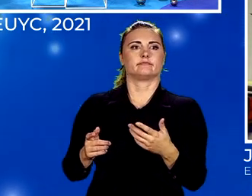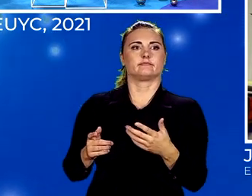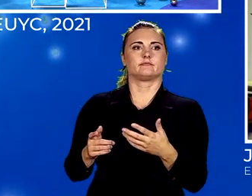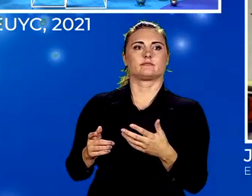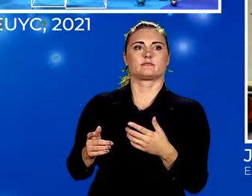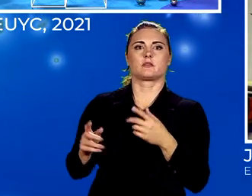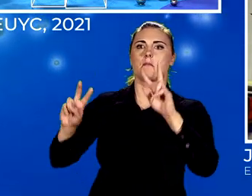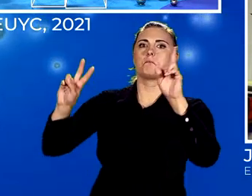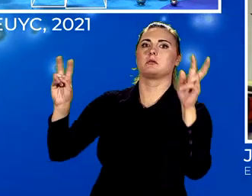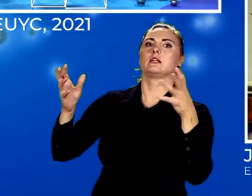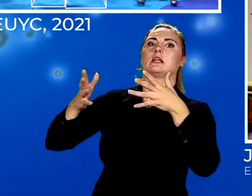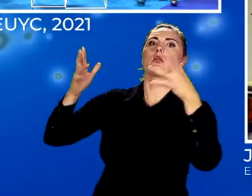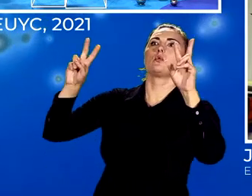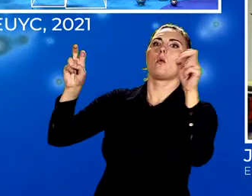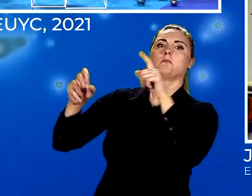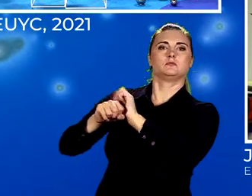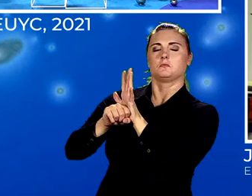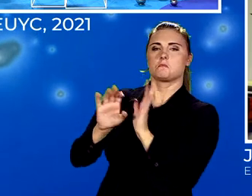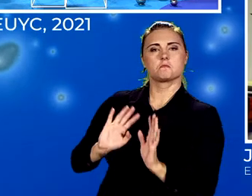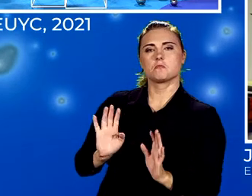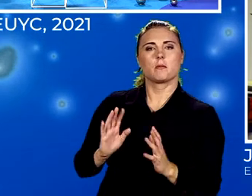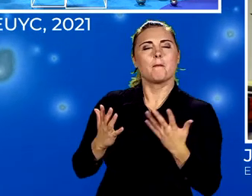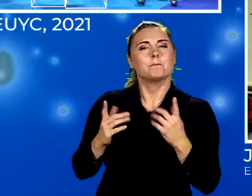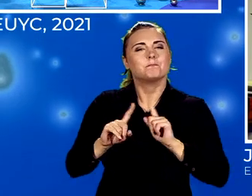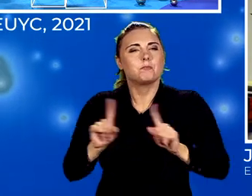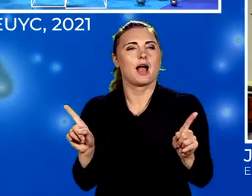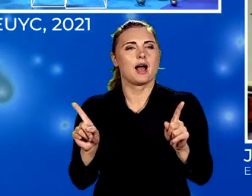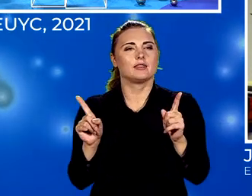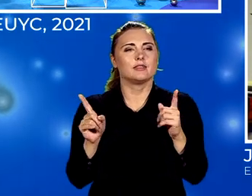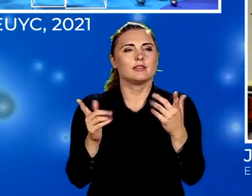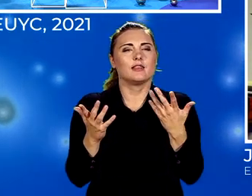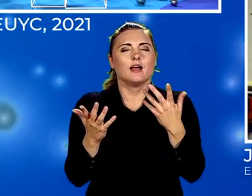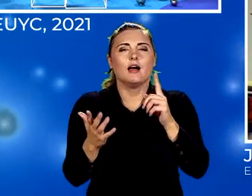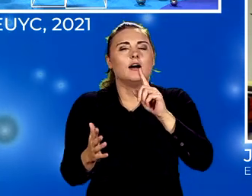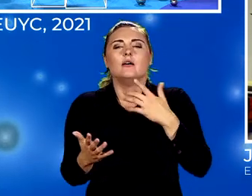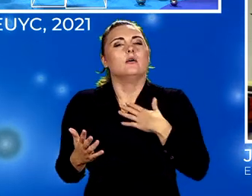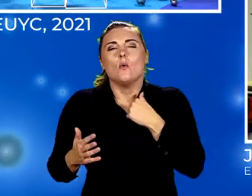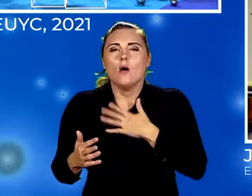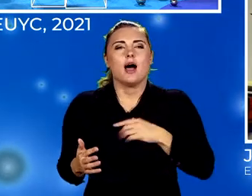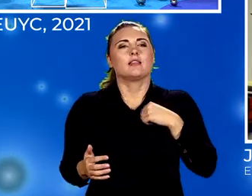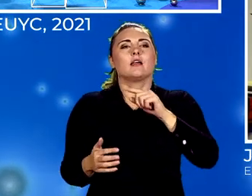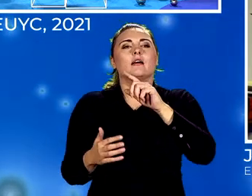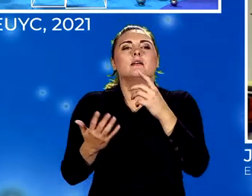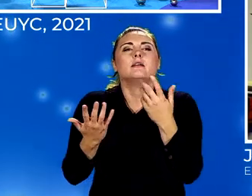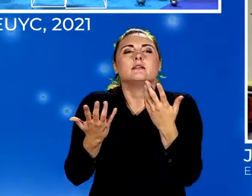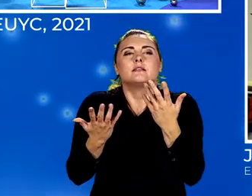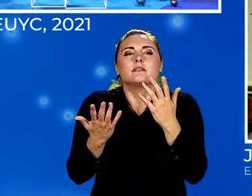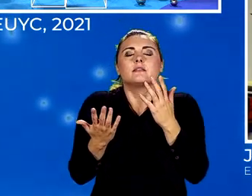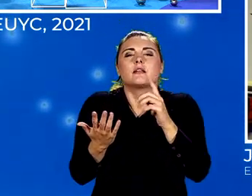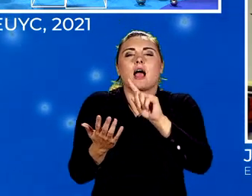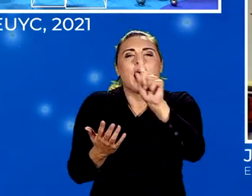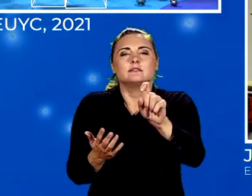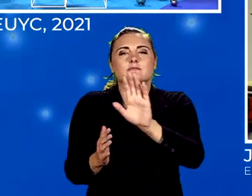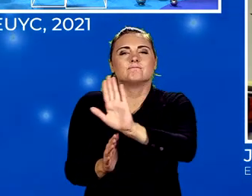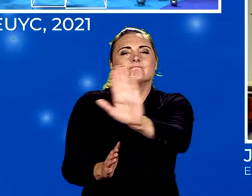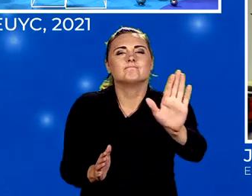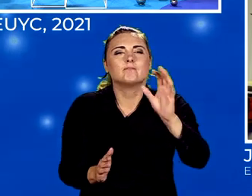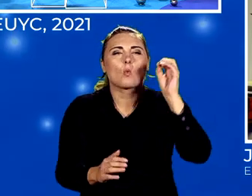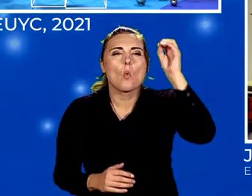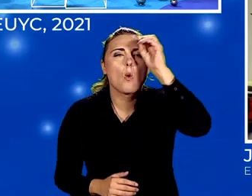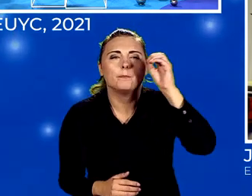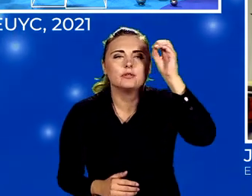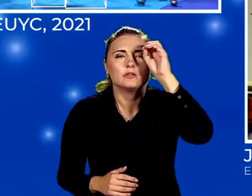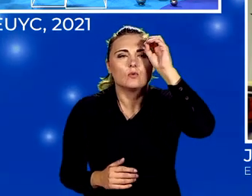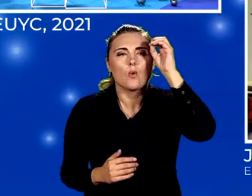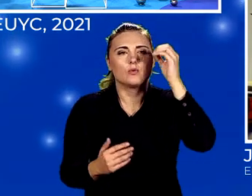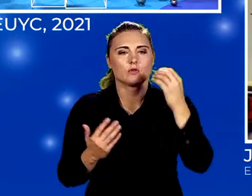topics. So my question would be, what is your opinion on this, or what would you see as one of the